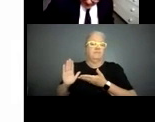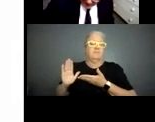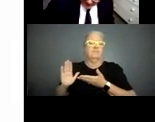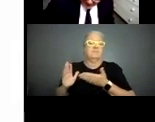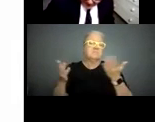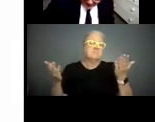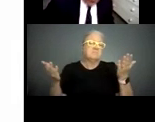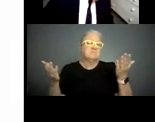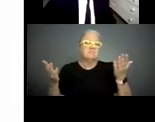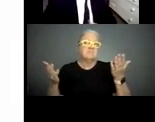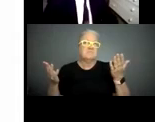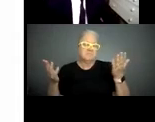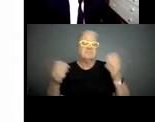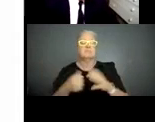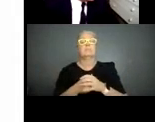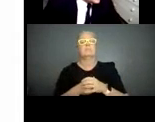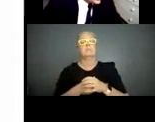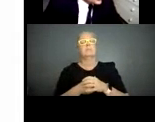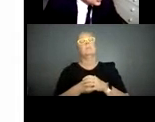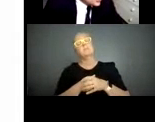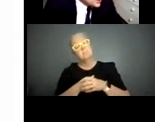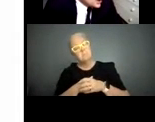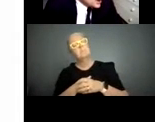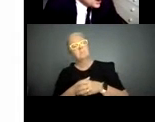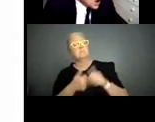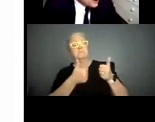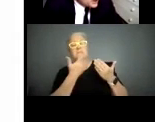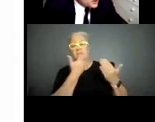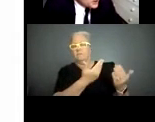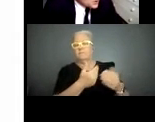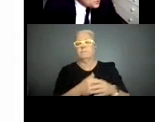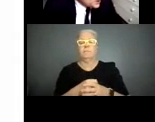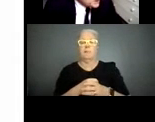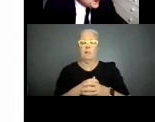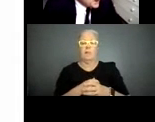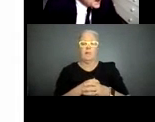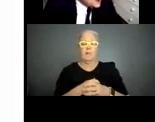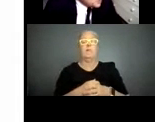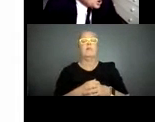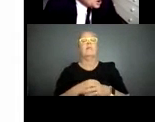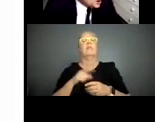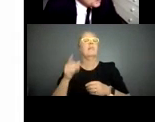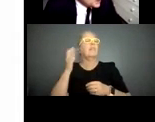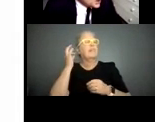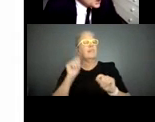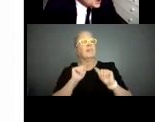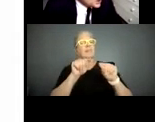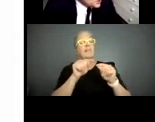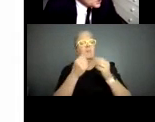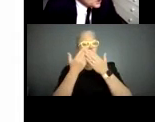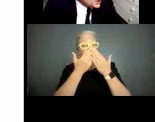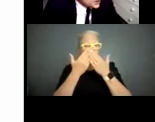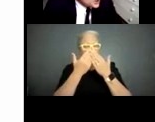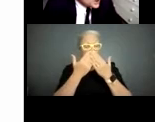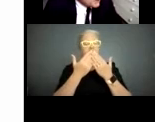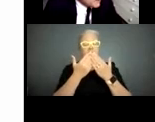it. That's where we are. Okay, well, she is going to the school. She is being handed work. The school